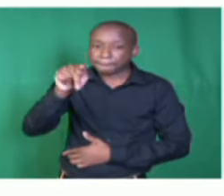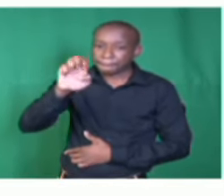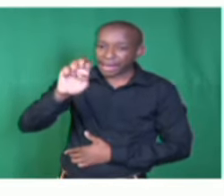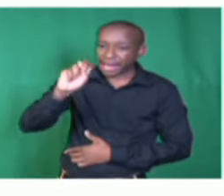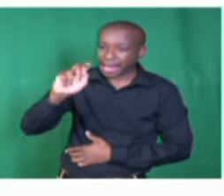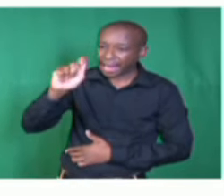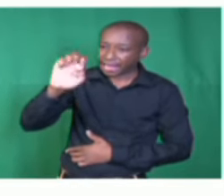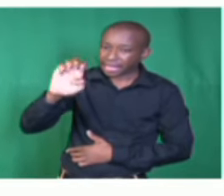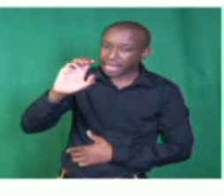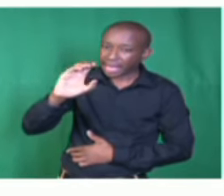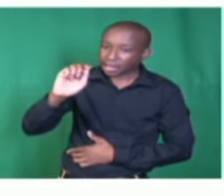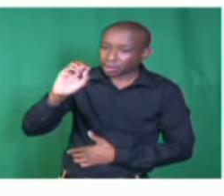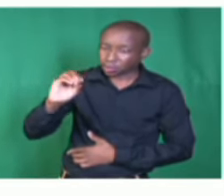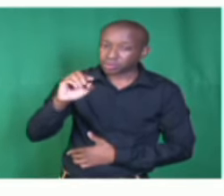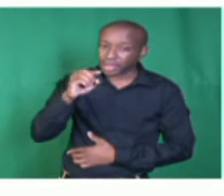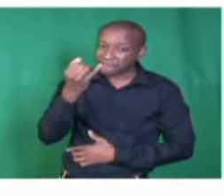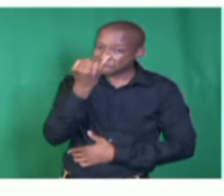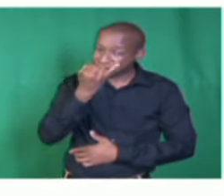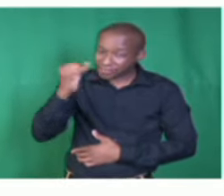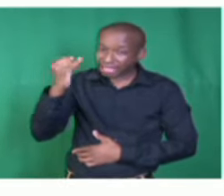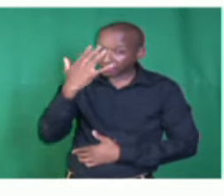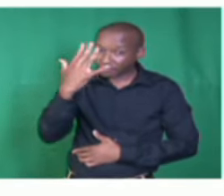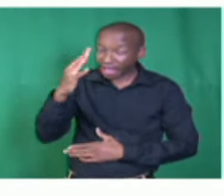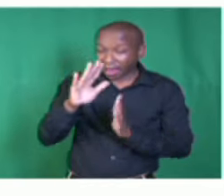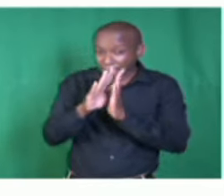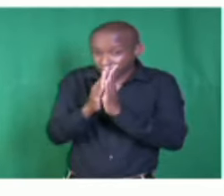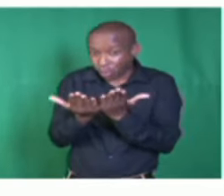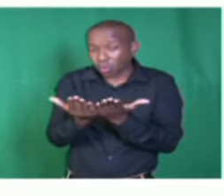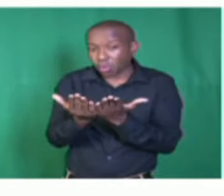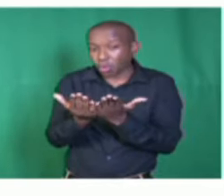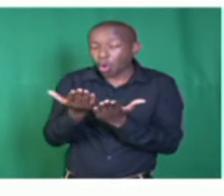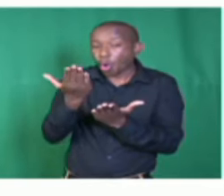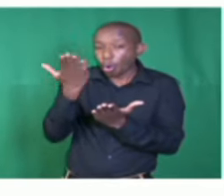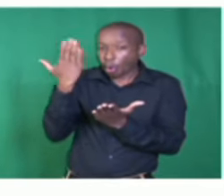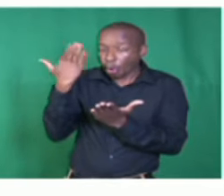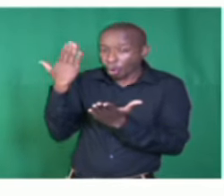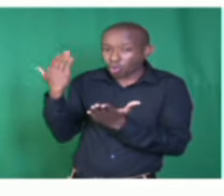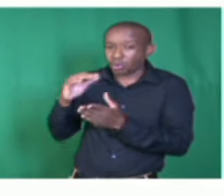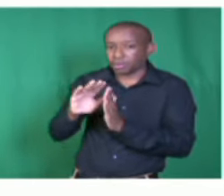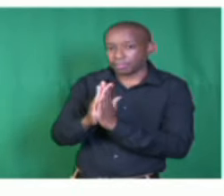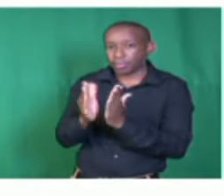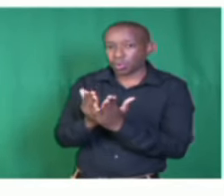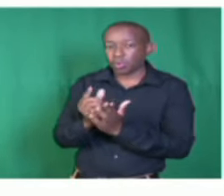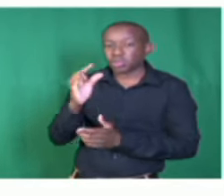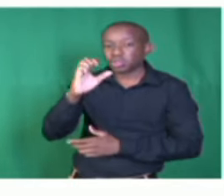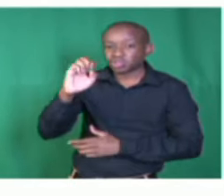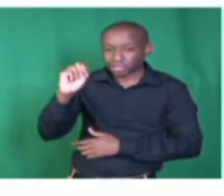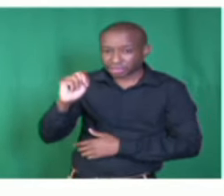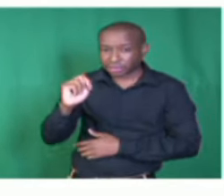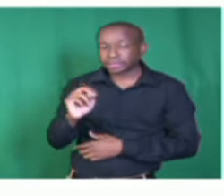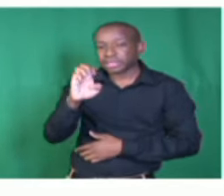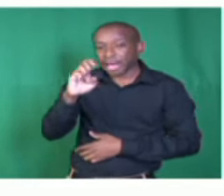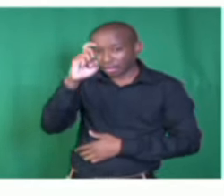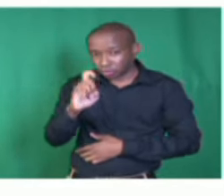These are the first five books of the Old Testament, which are Genesis,